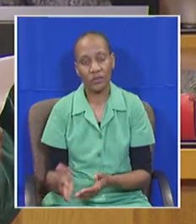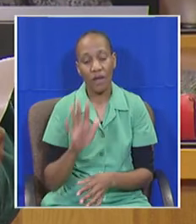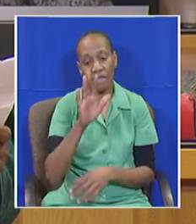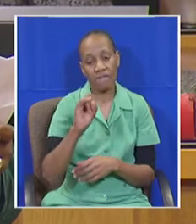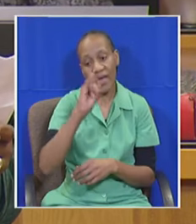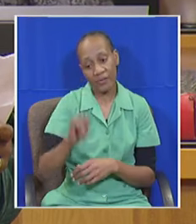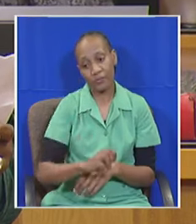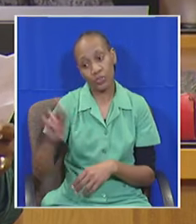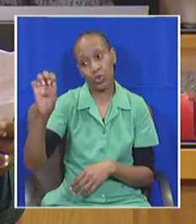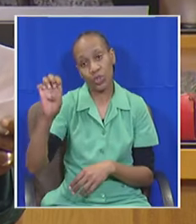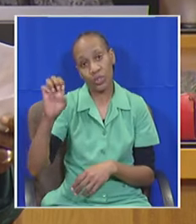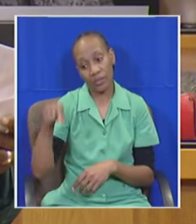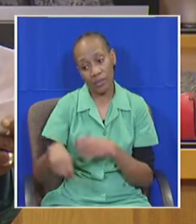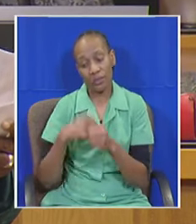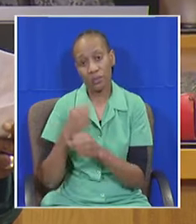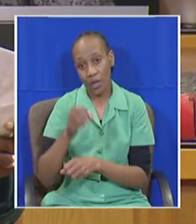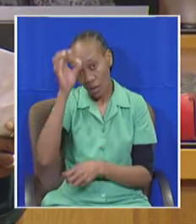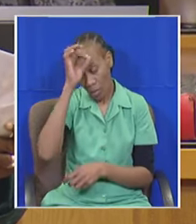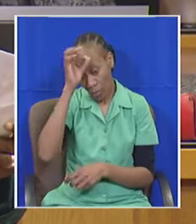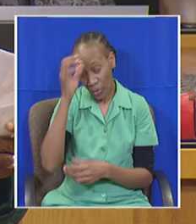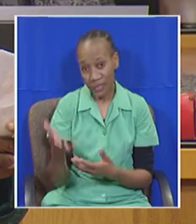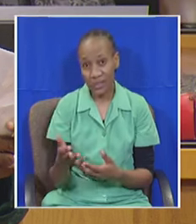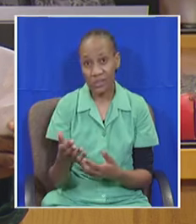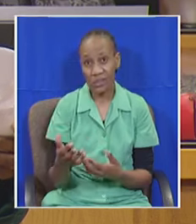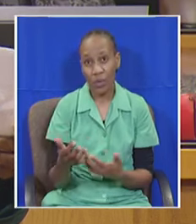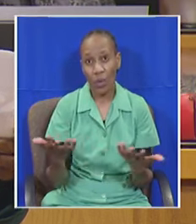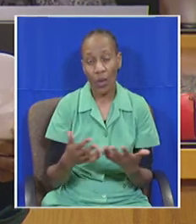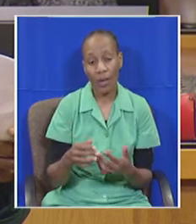June 2017, the police in Hotspruit